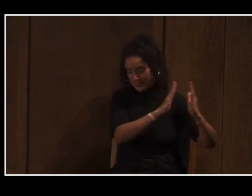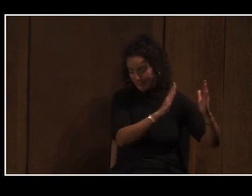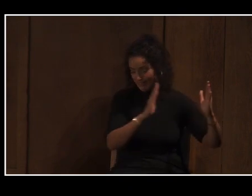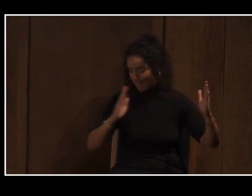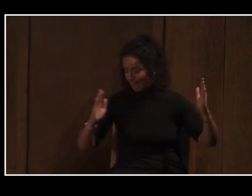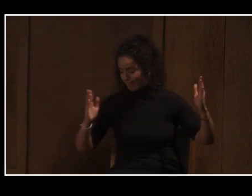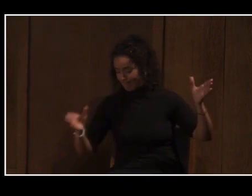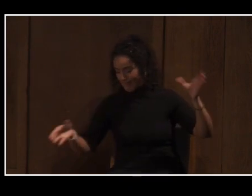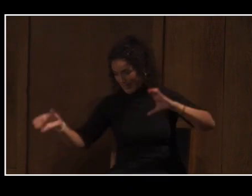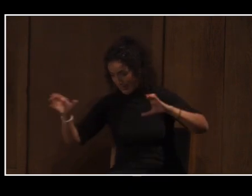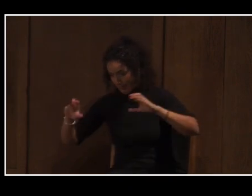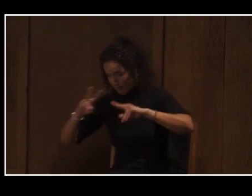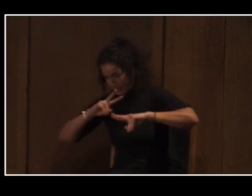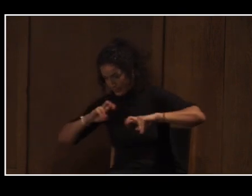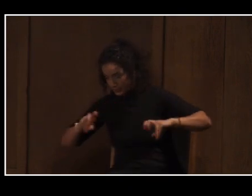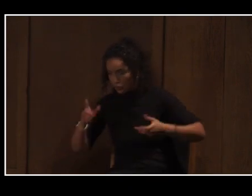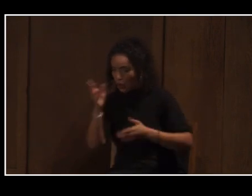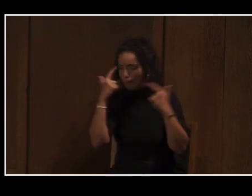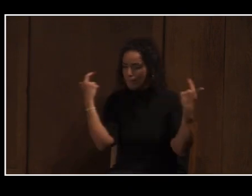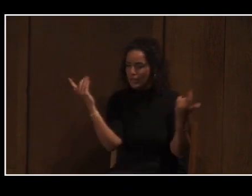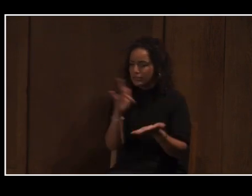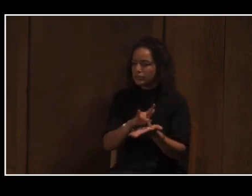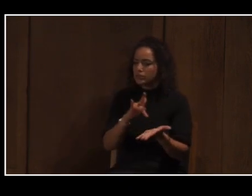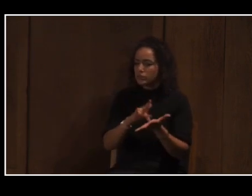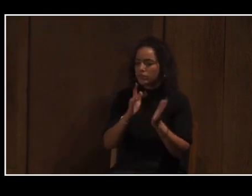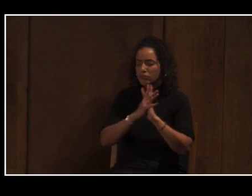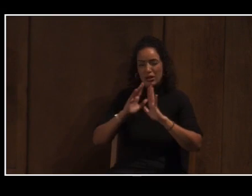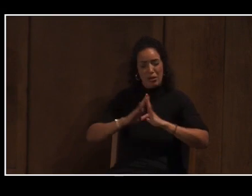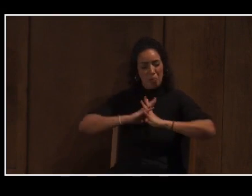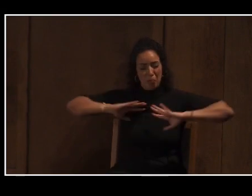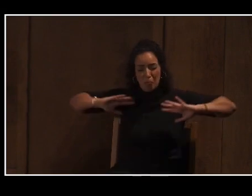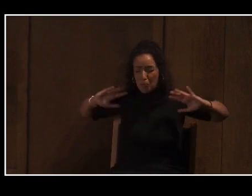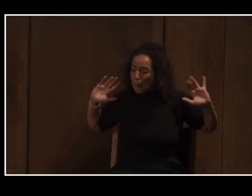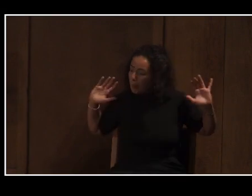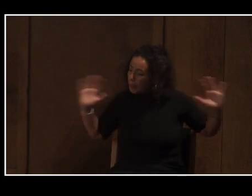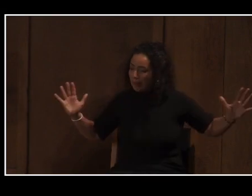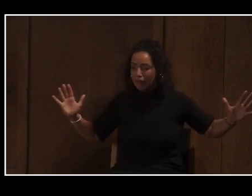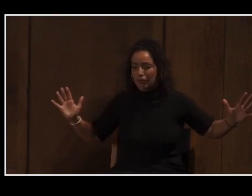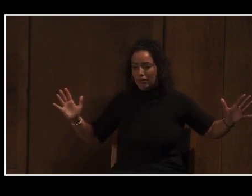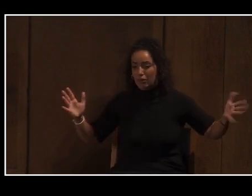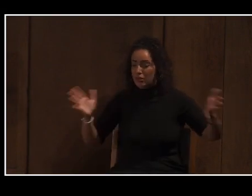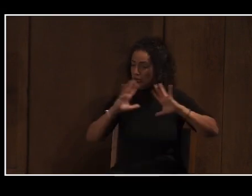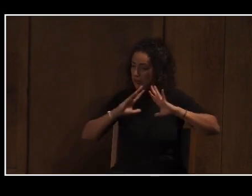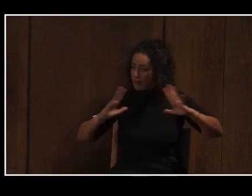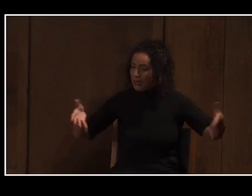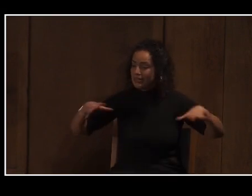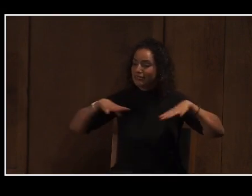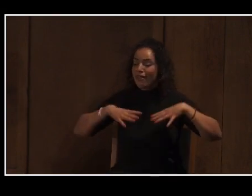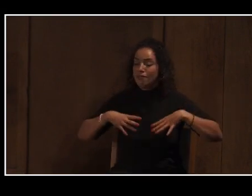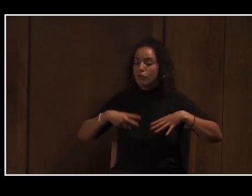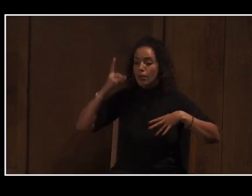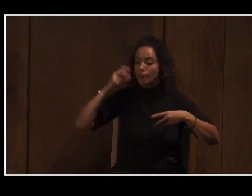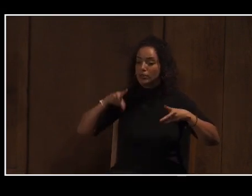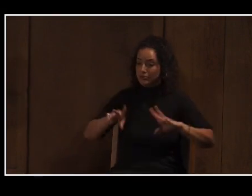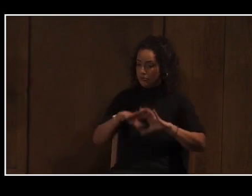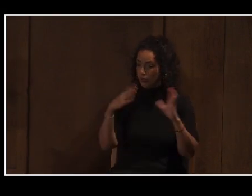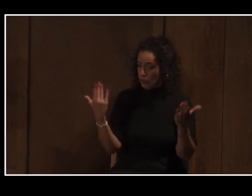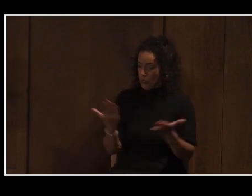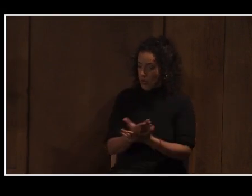so basically Mexico City, as I said, is a place of superlatives. This is the biggest informal bus system in the world. So it